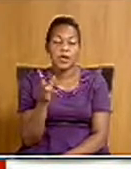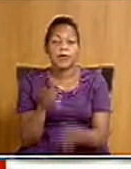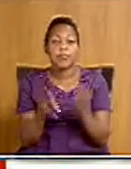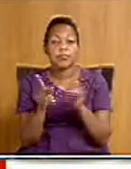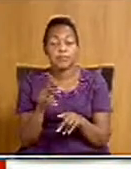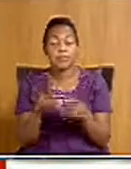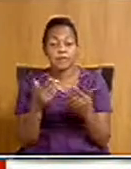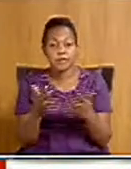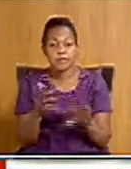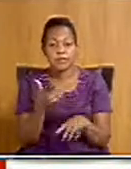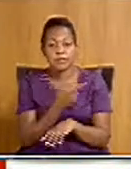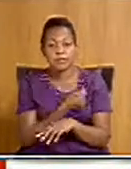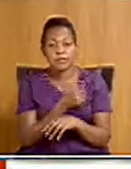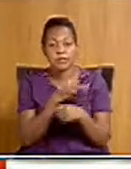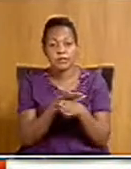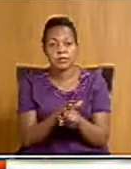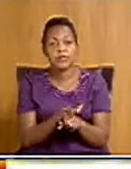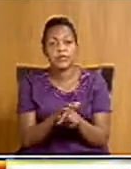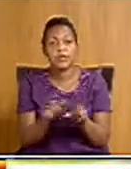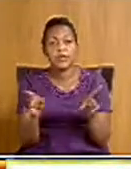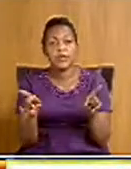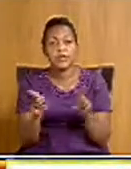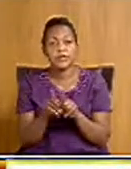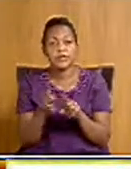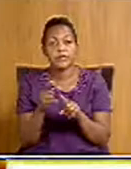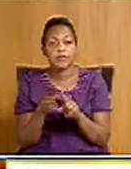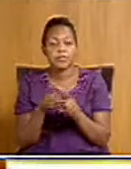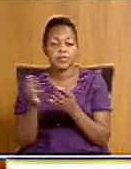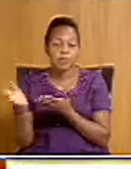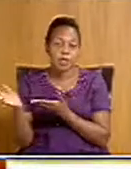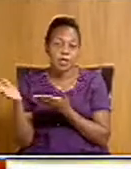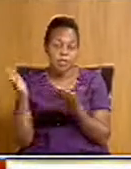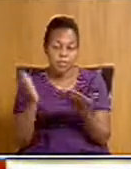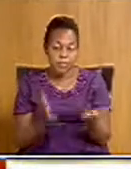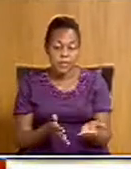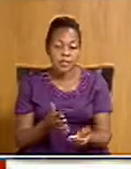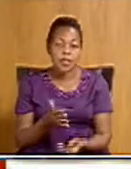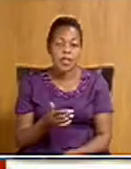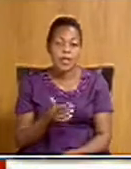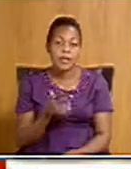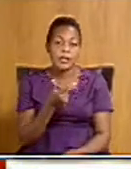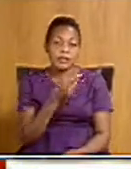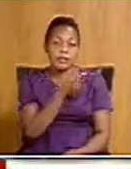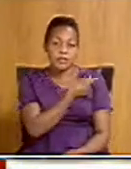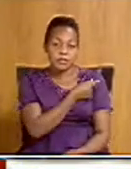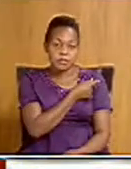people. Apart from importing the vaccines from others,